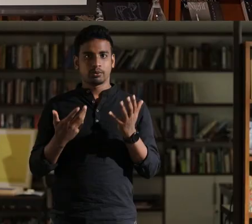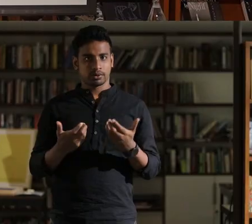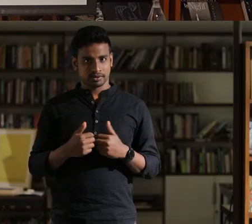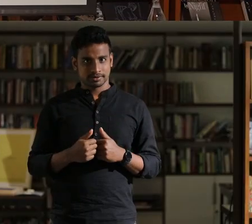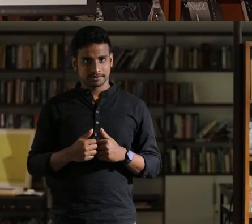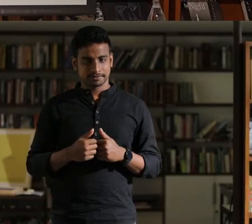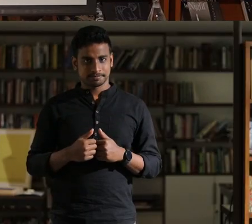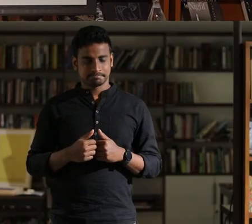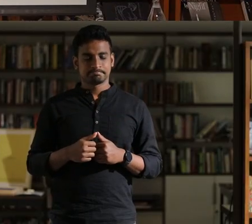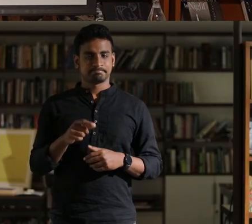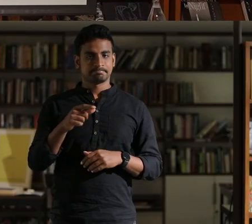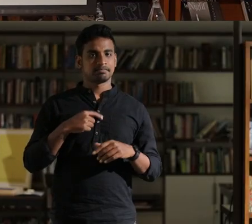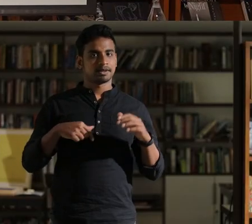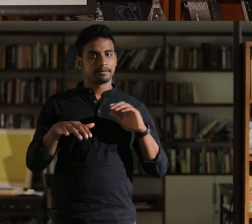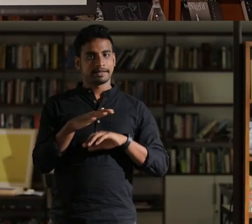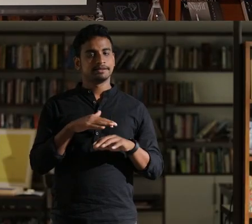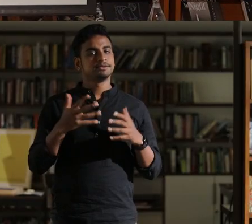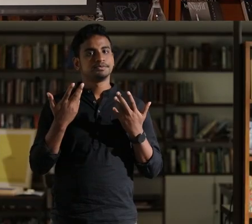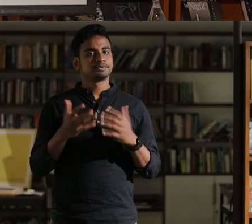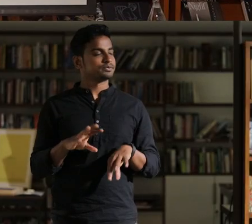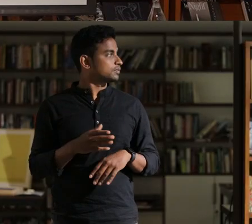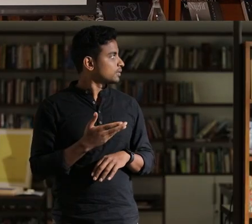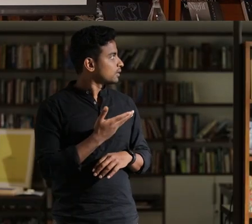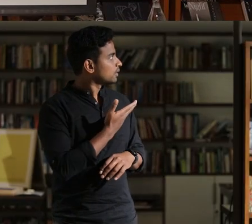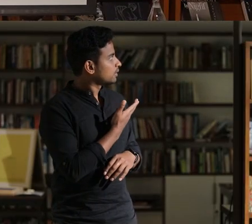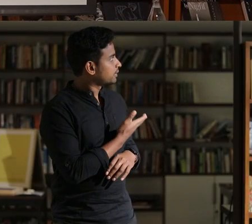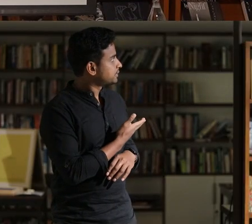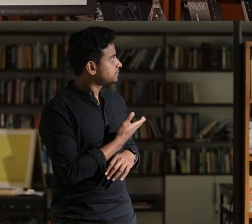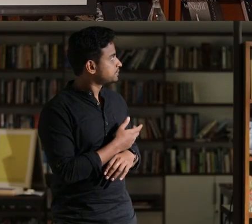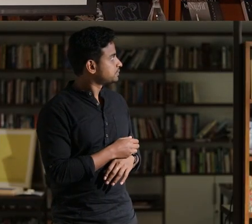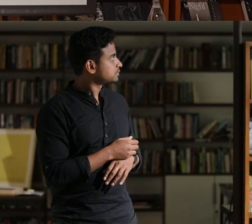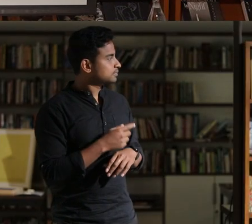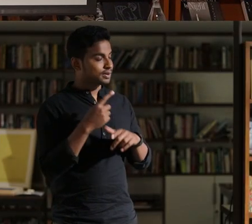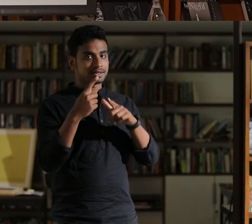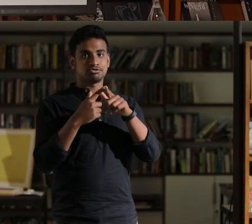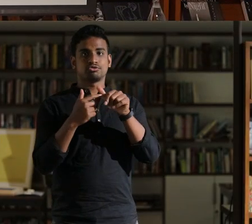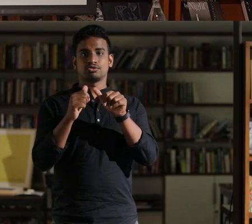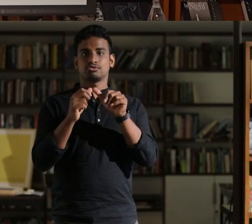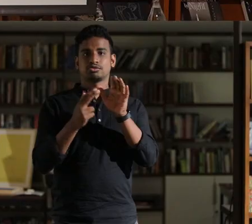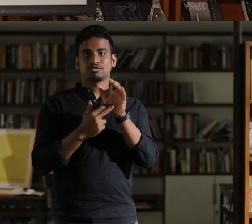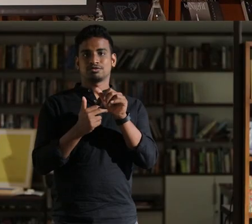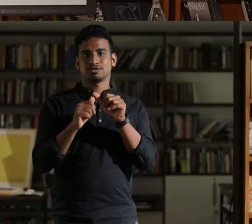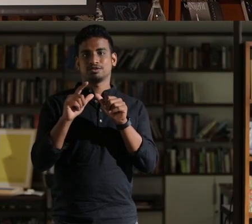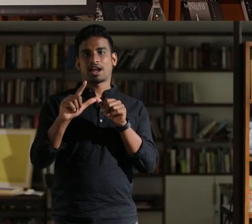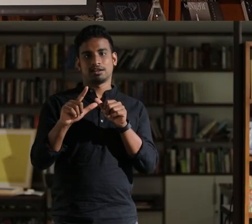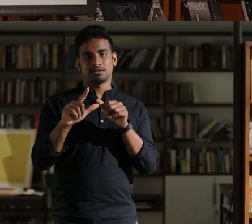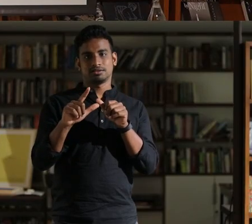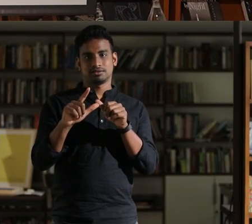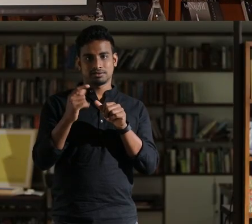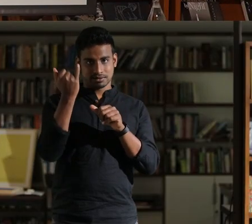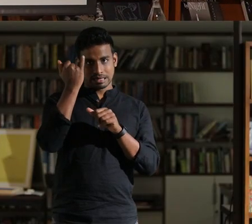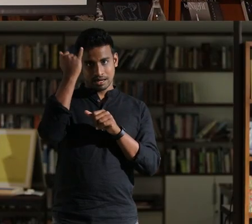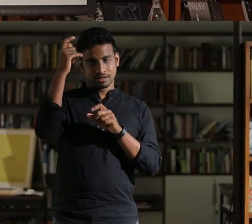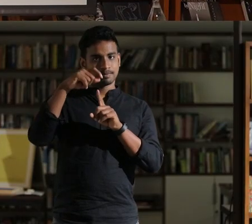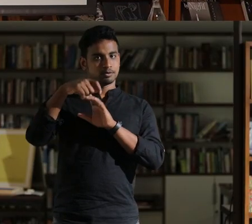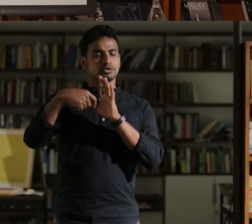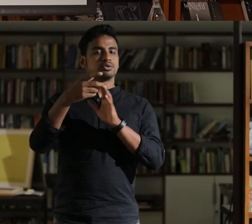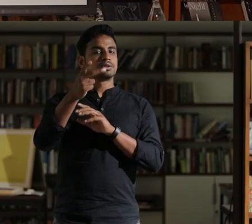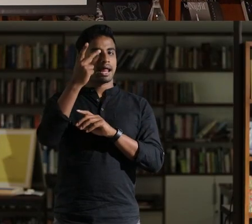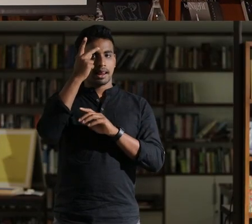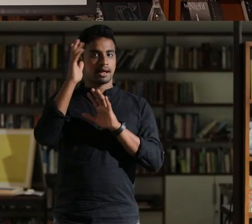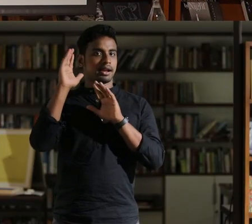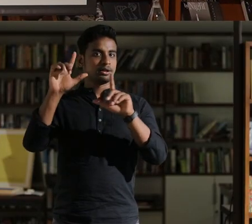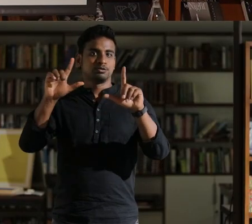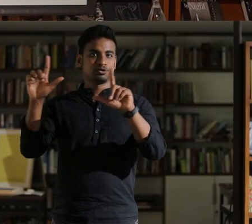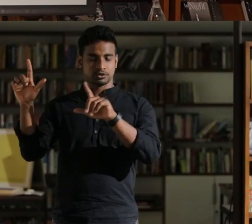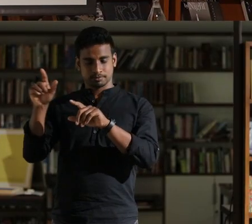first things we did was move into this whole journal platform, which is essentially the digital archive of the museum. When you go to the keralamuseum.org